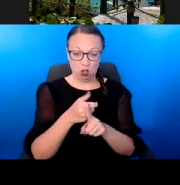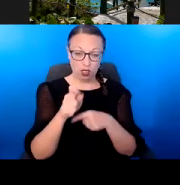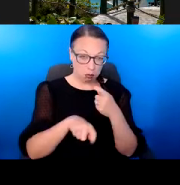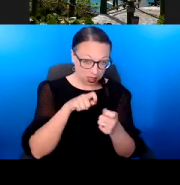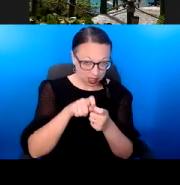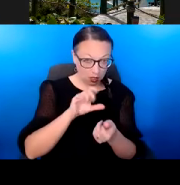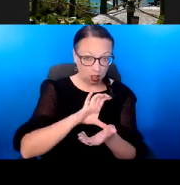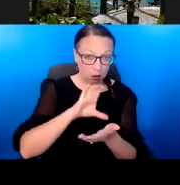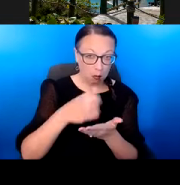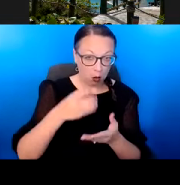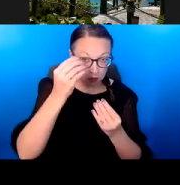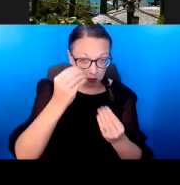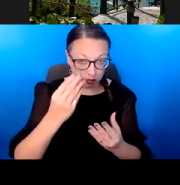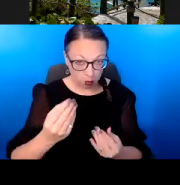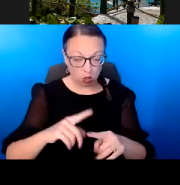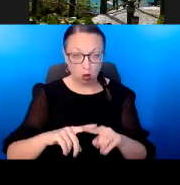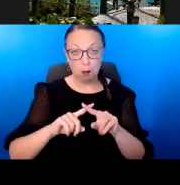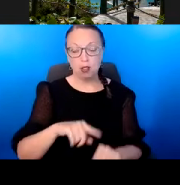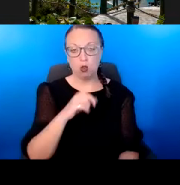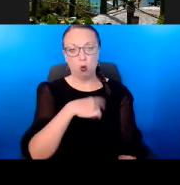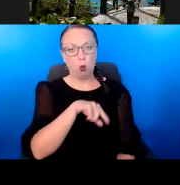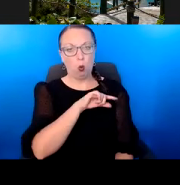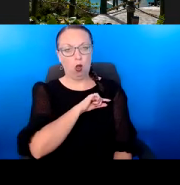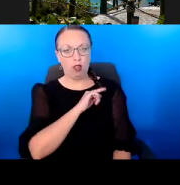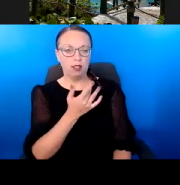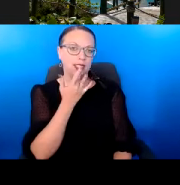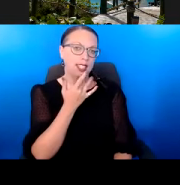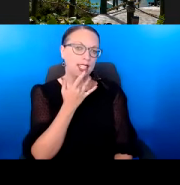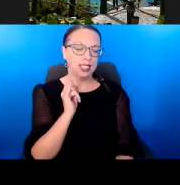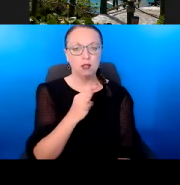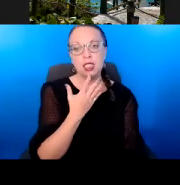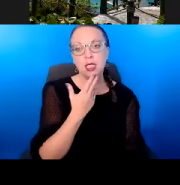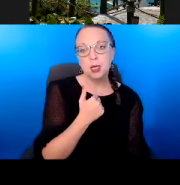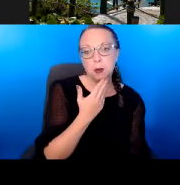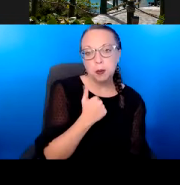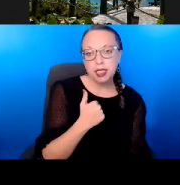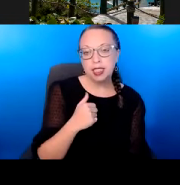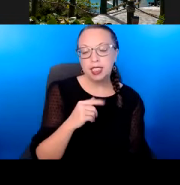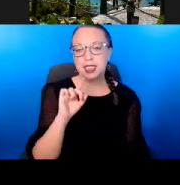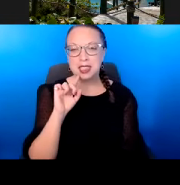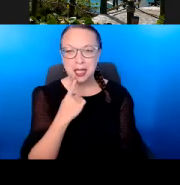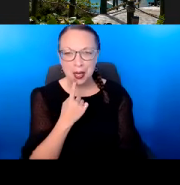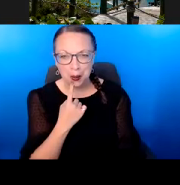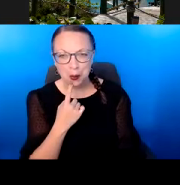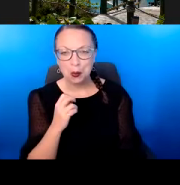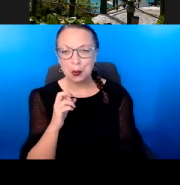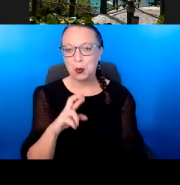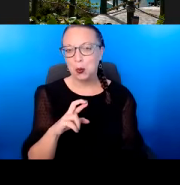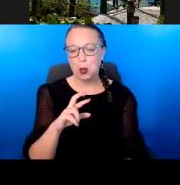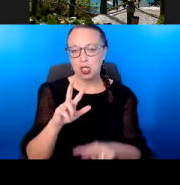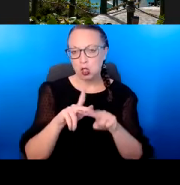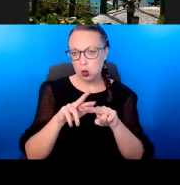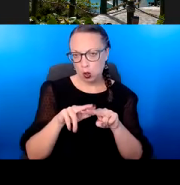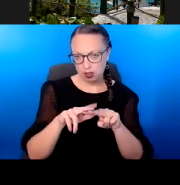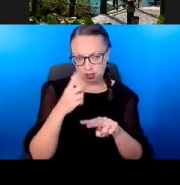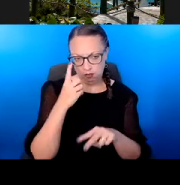based on the quality of the taste, whether it's sweet, sour, or salty in that